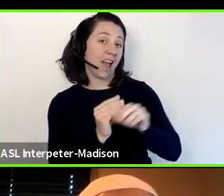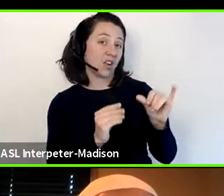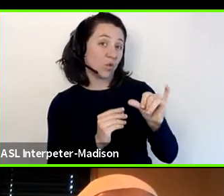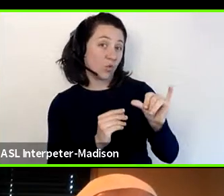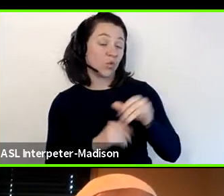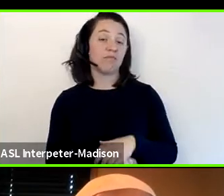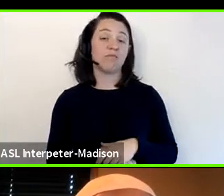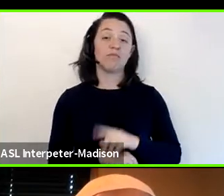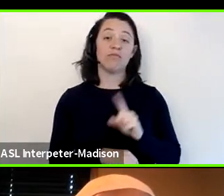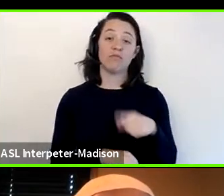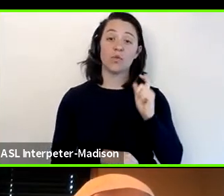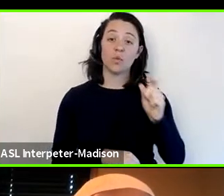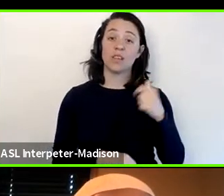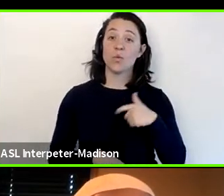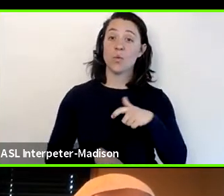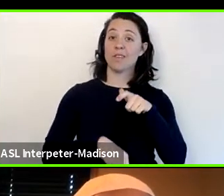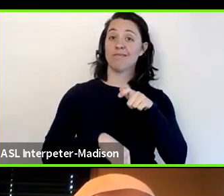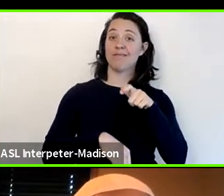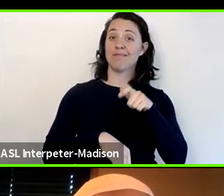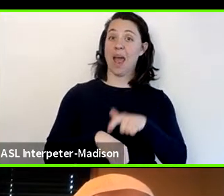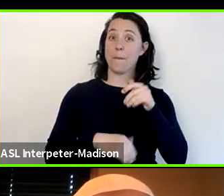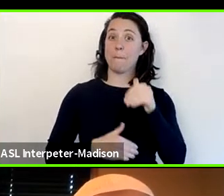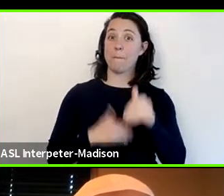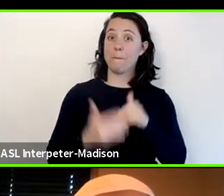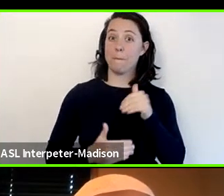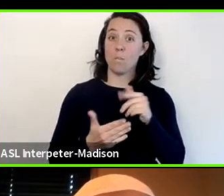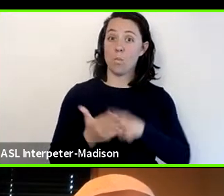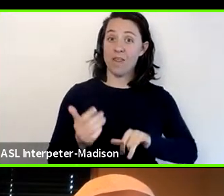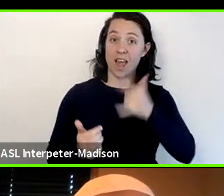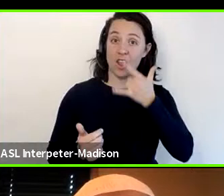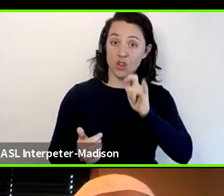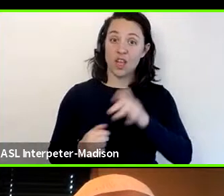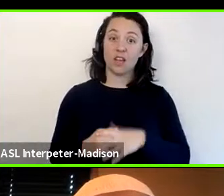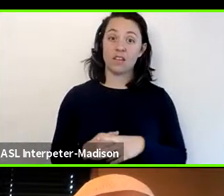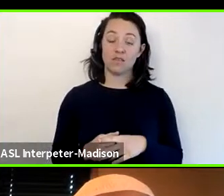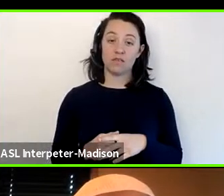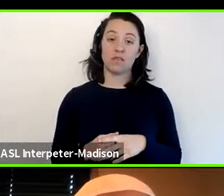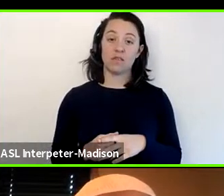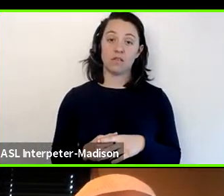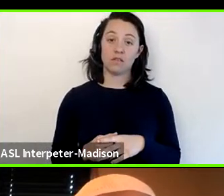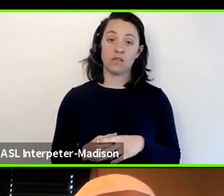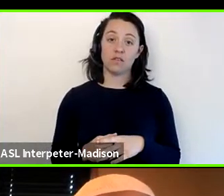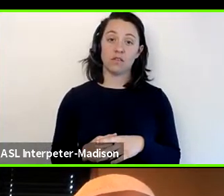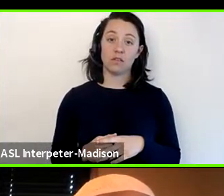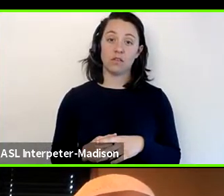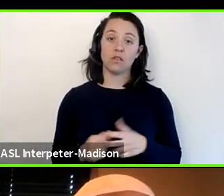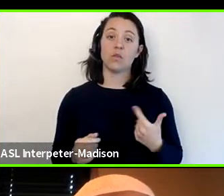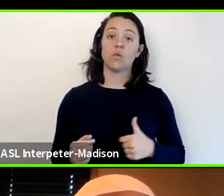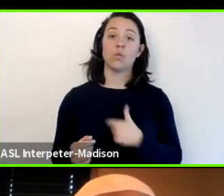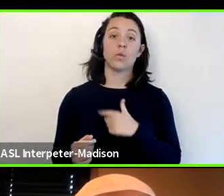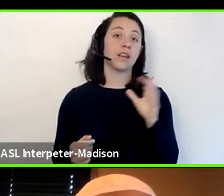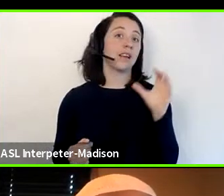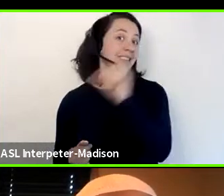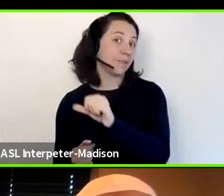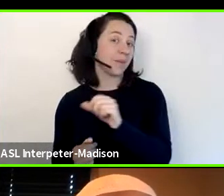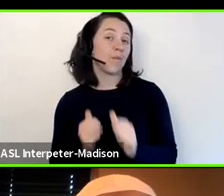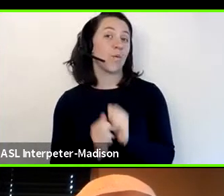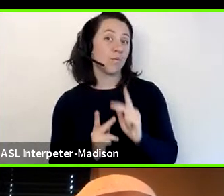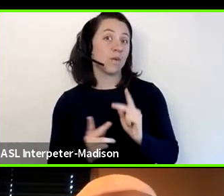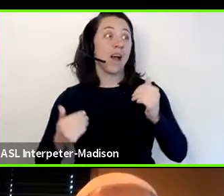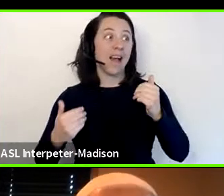what that looks like. If we estimate that most people have some amount of protective immunity within 2 weeks of